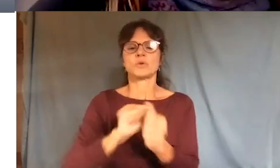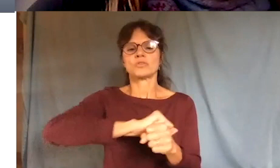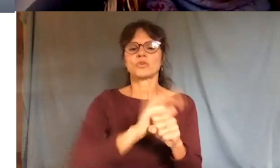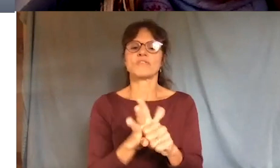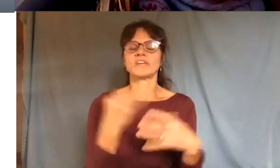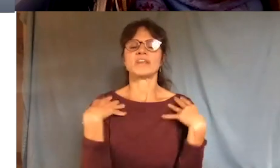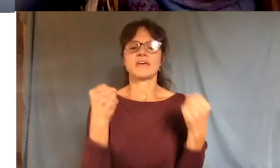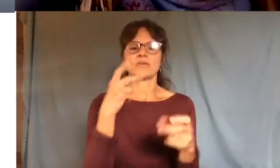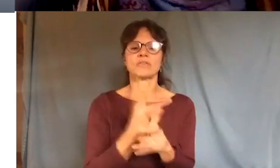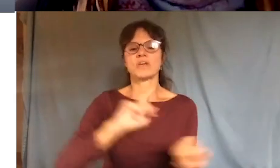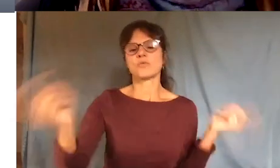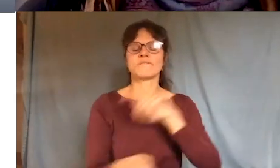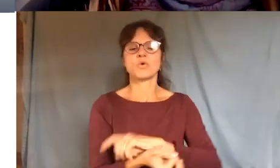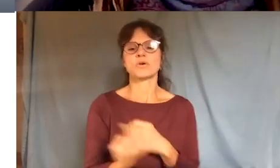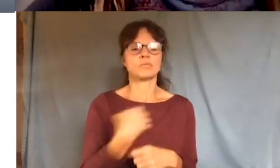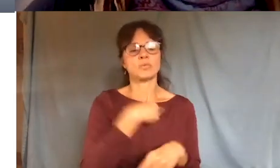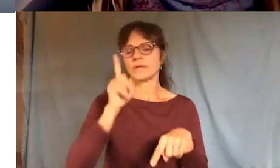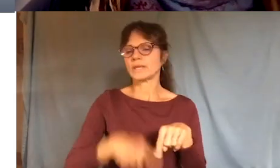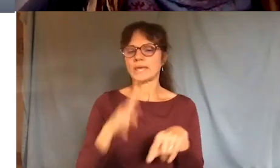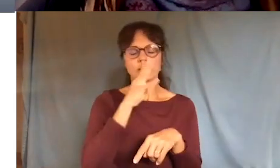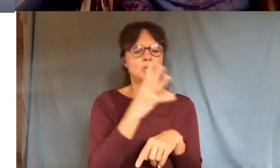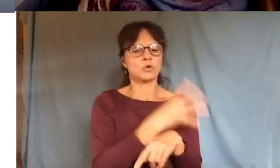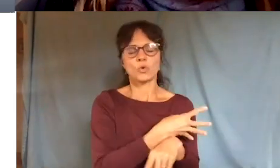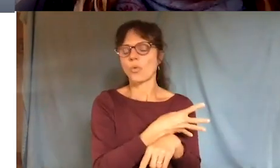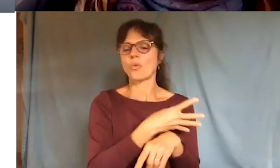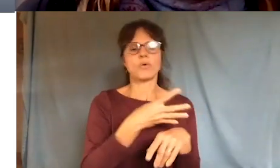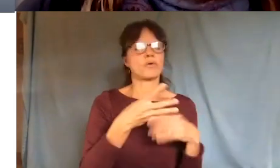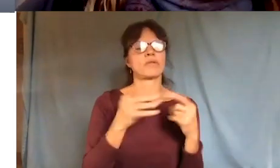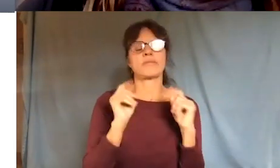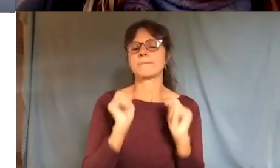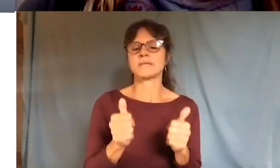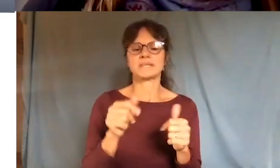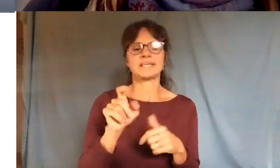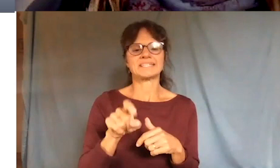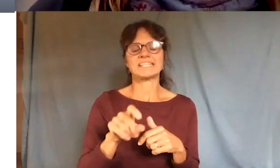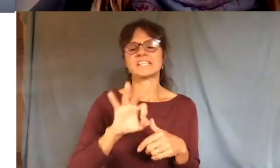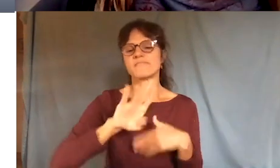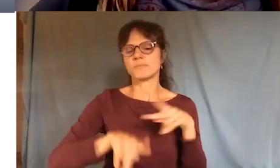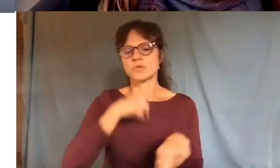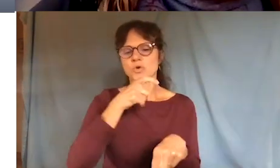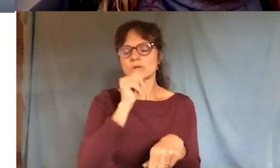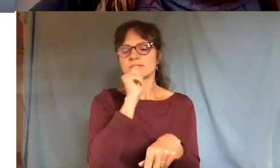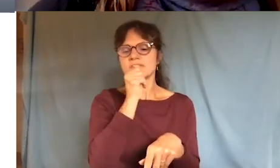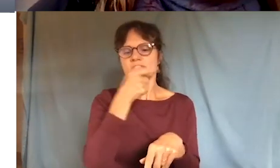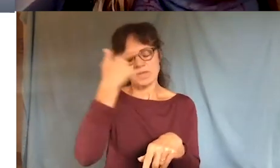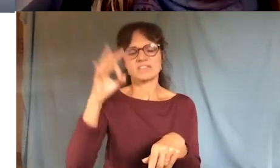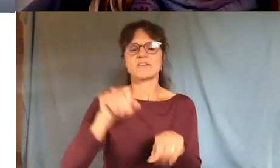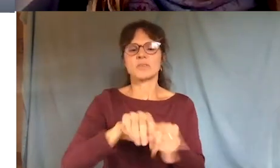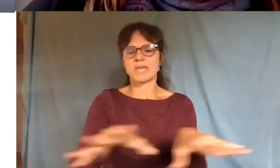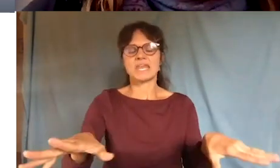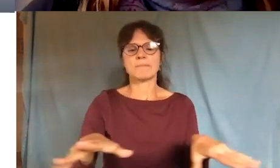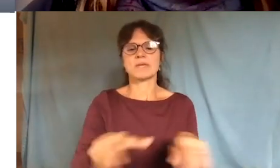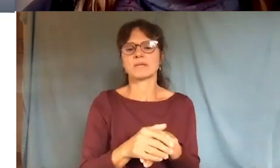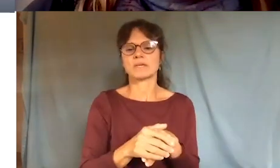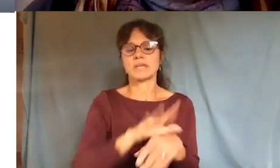healthcare reform. We cannot ignore the immediate needs of people who are suffering because of the pandemic. And